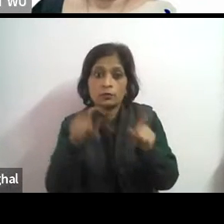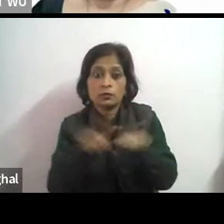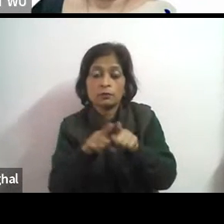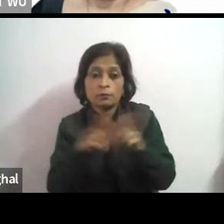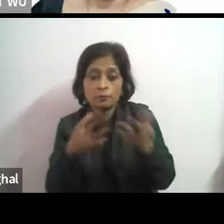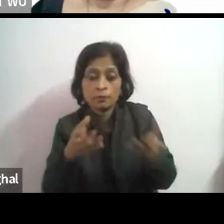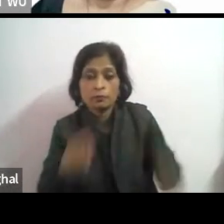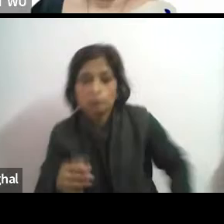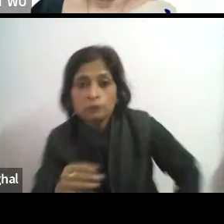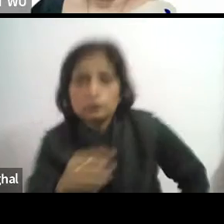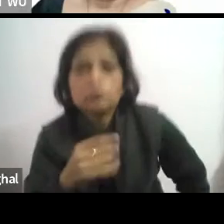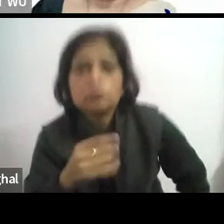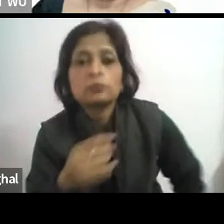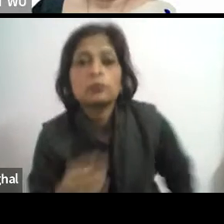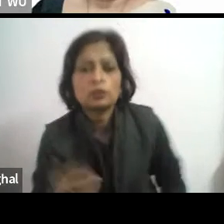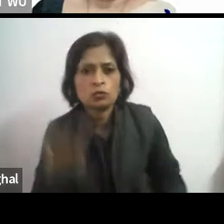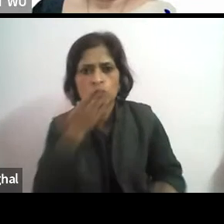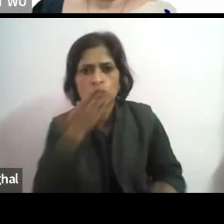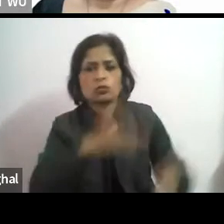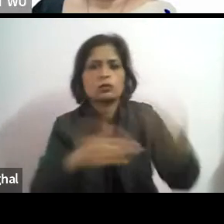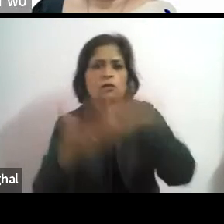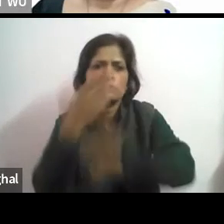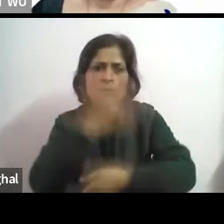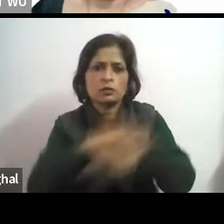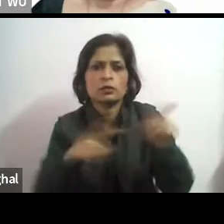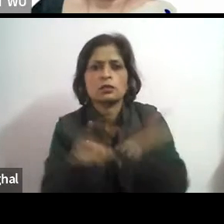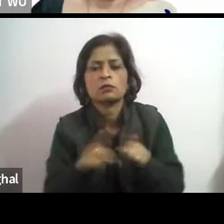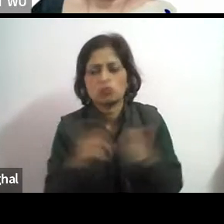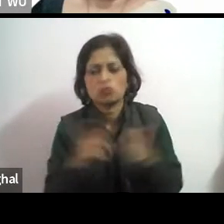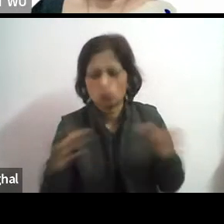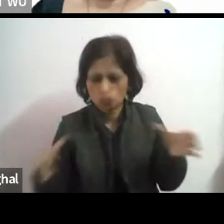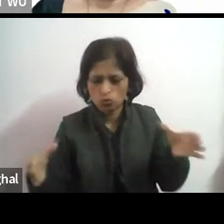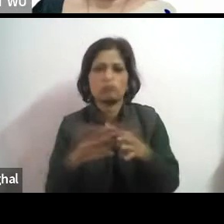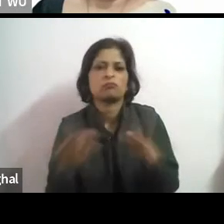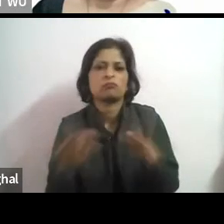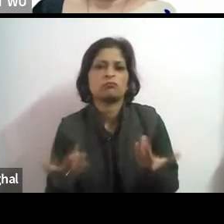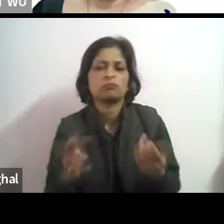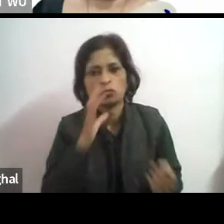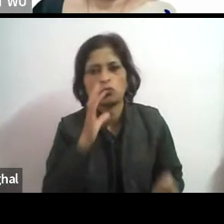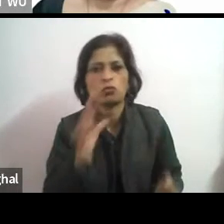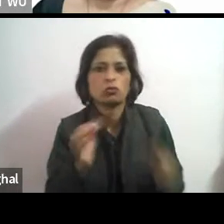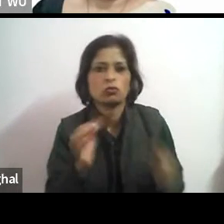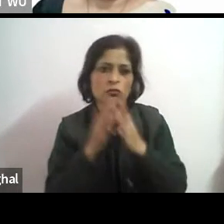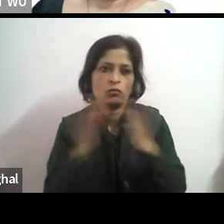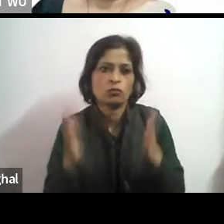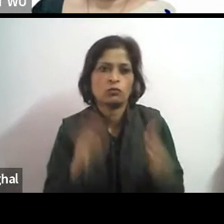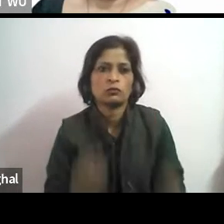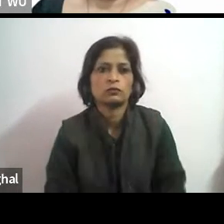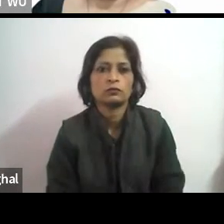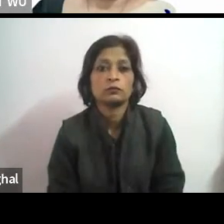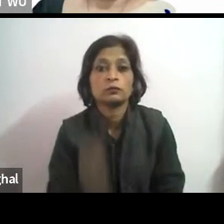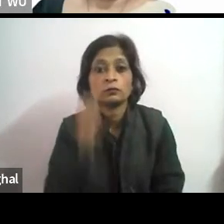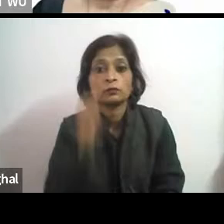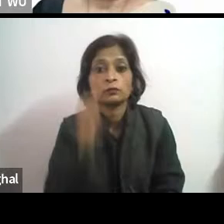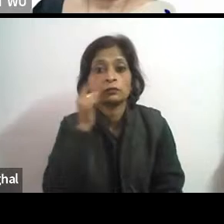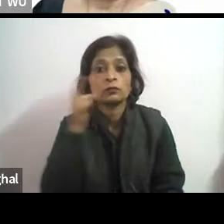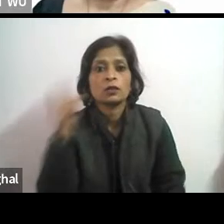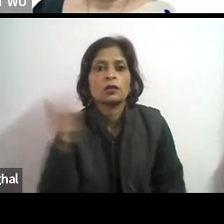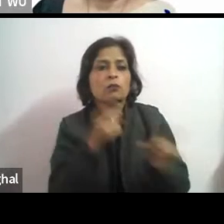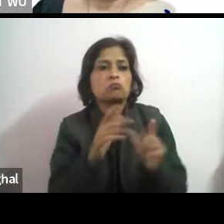saying children with disabilities, saying marginalized group is very, very important today. He's the author of more than